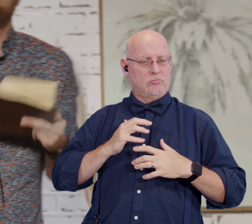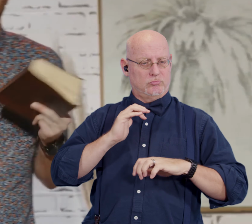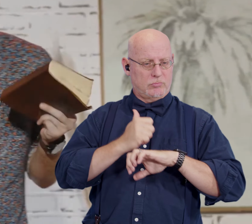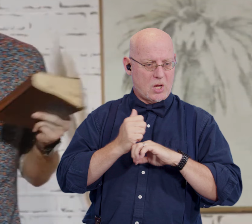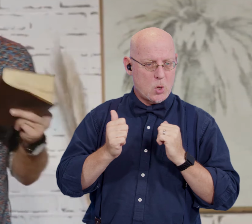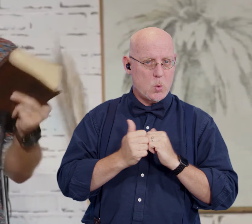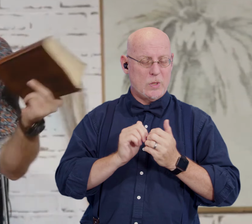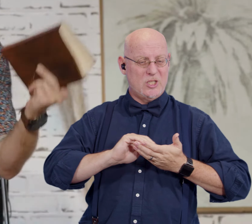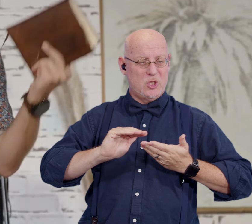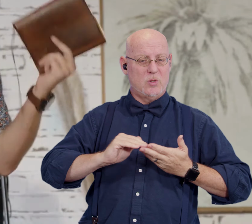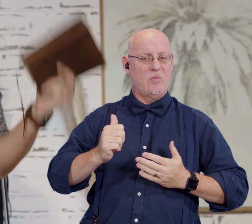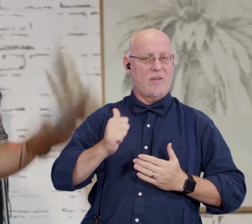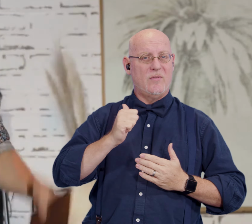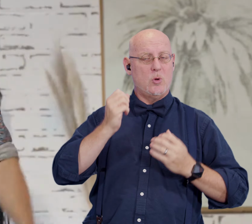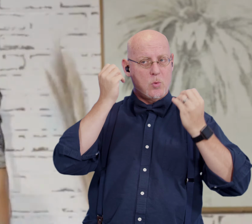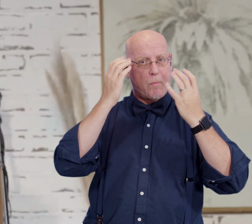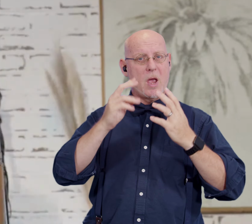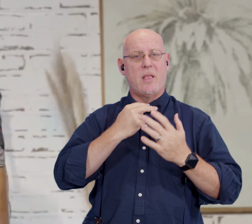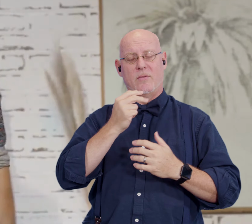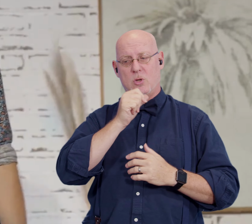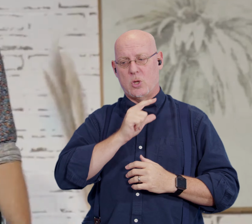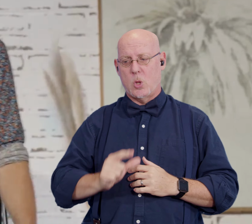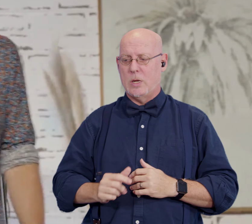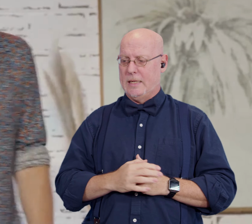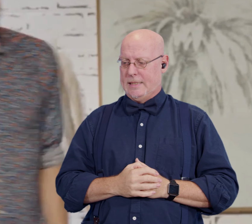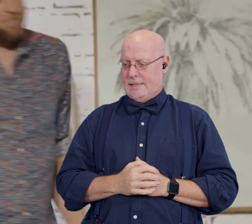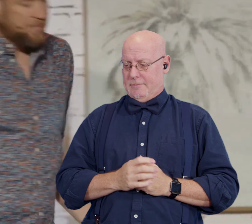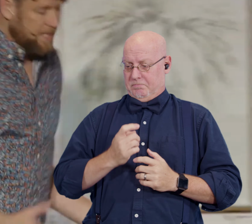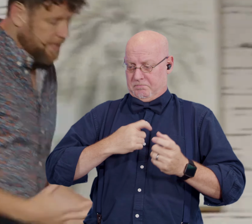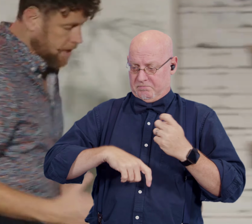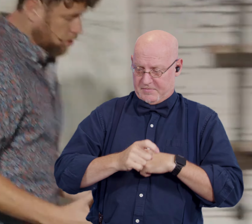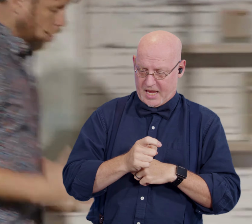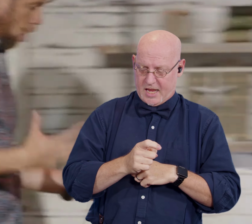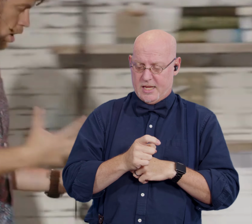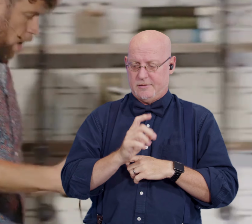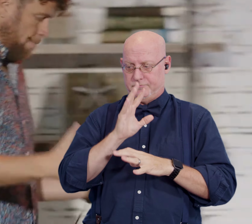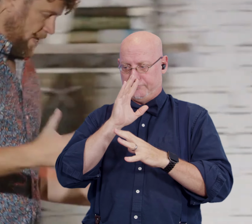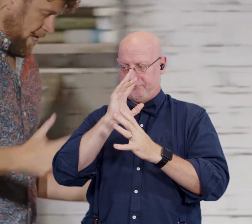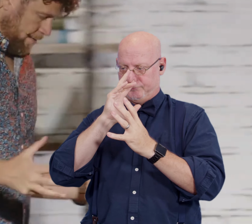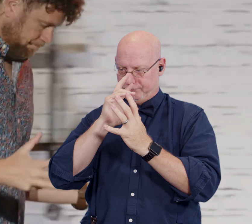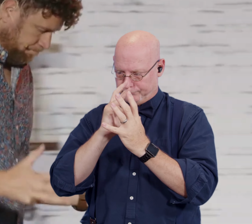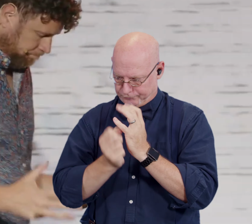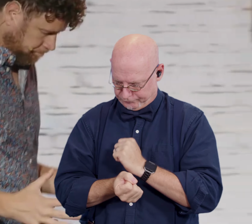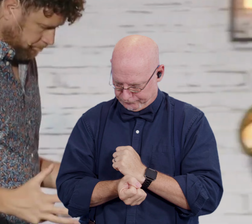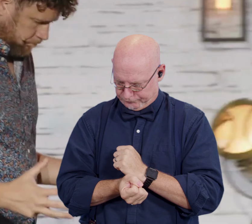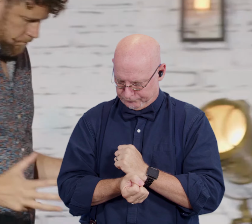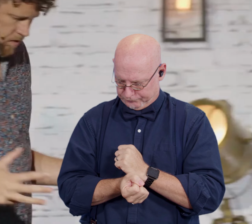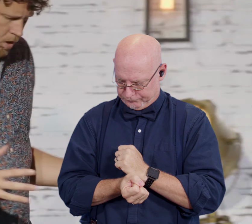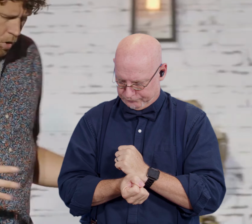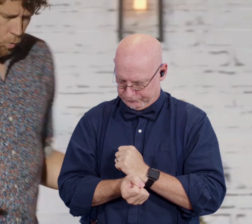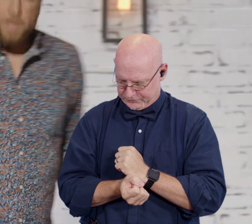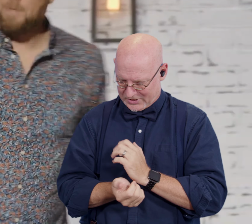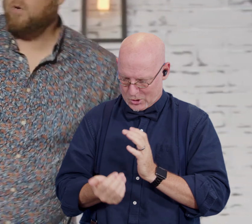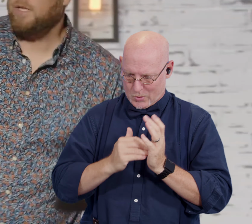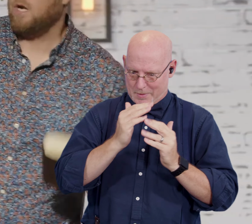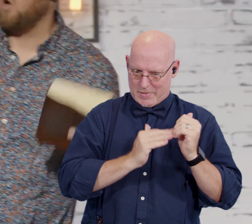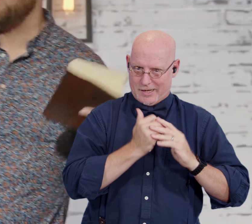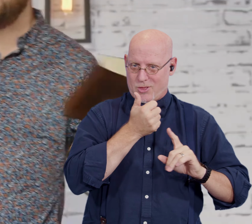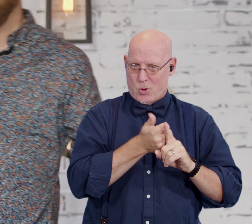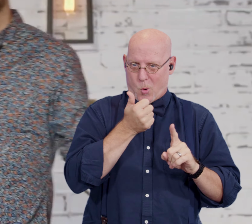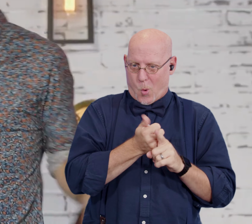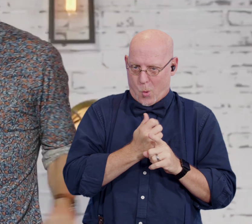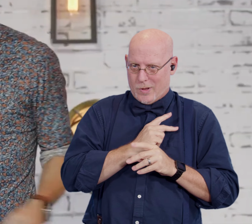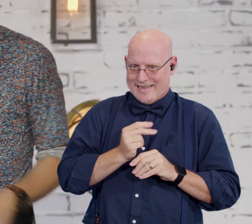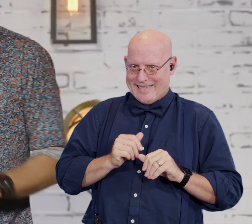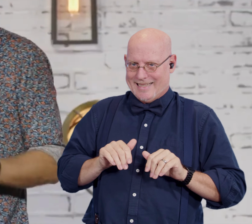equipped with excuses, refused to obey the voice of the Lord. And instead, they had gotten caught up in rebuilding their